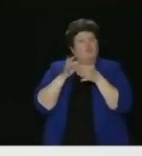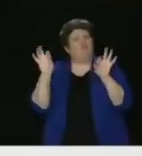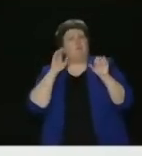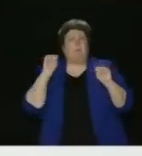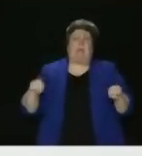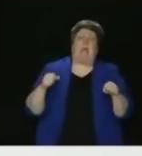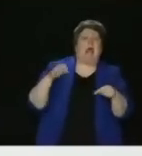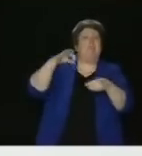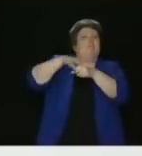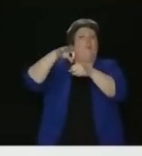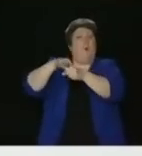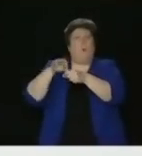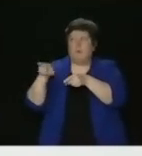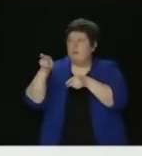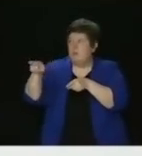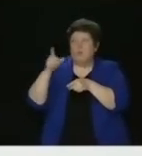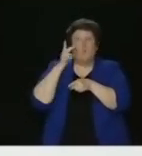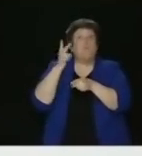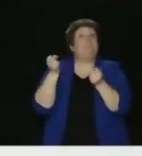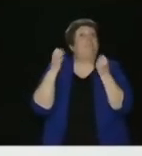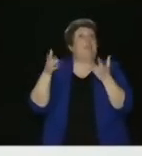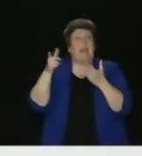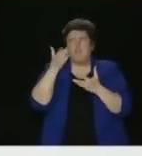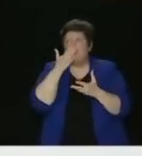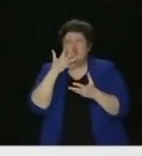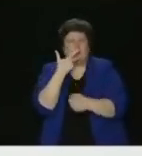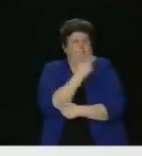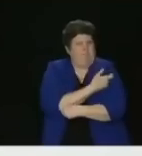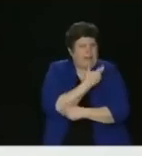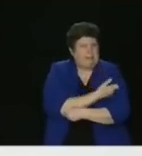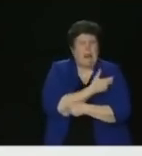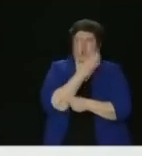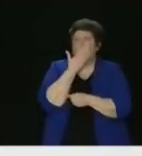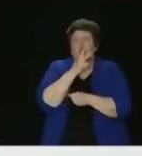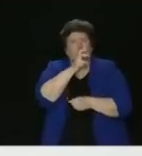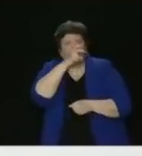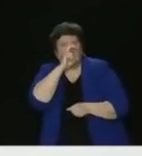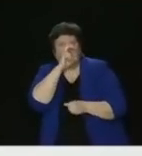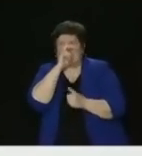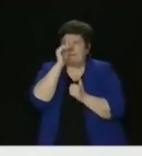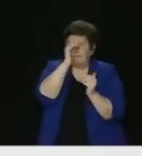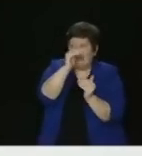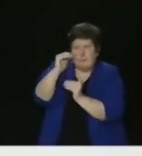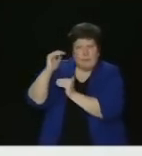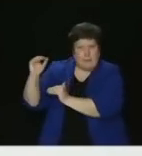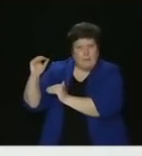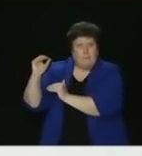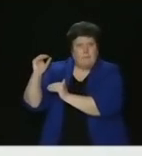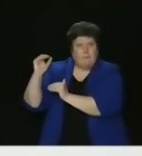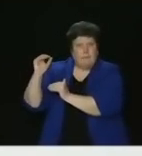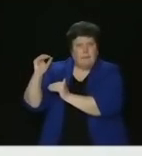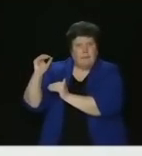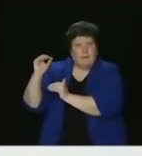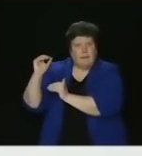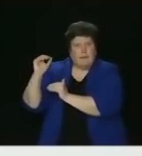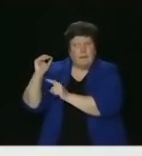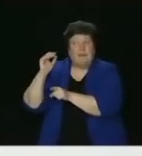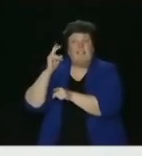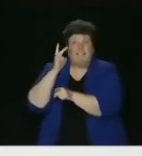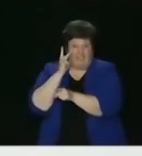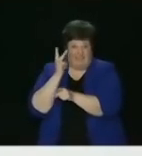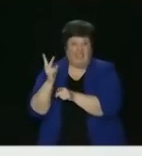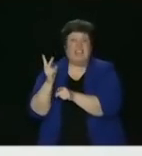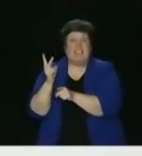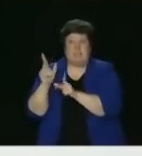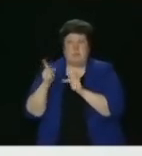the pandemic with high vaccination rates and strong public health measures are still seeing backlashes